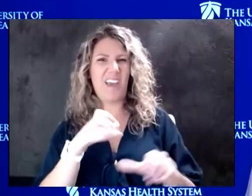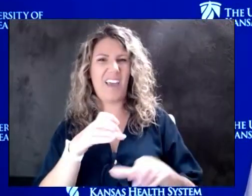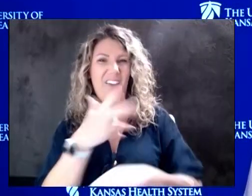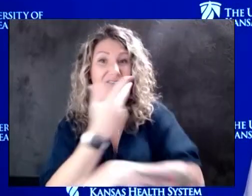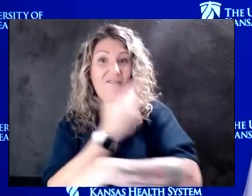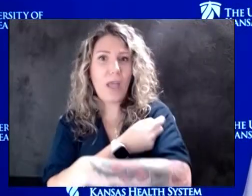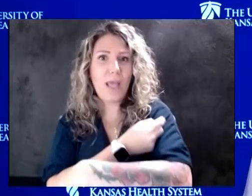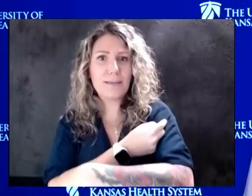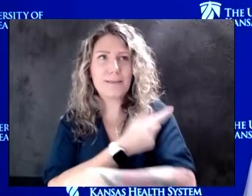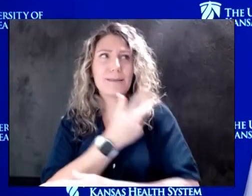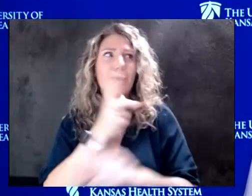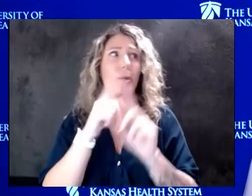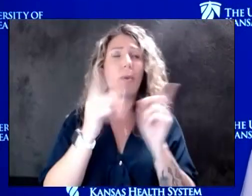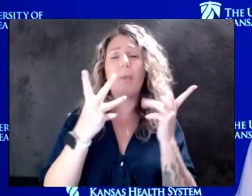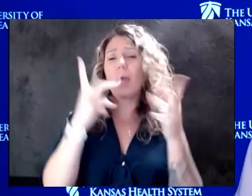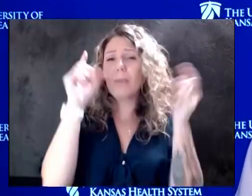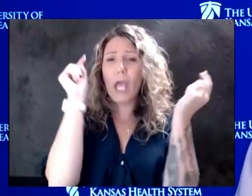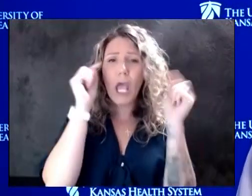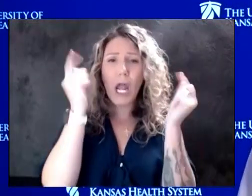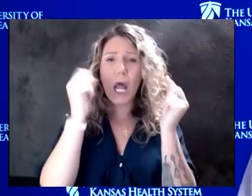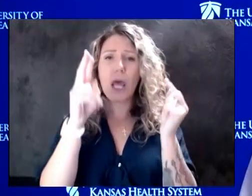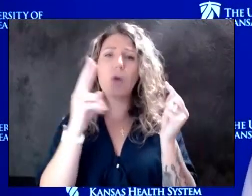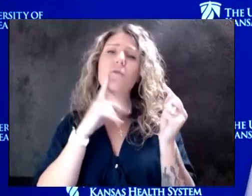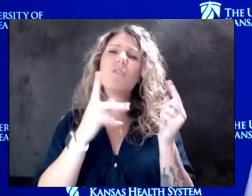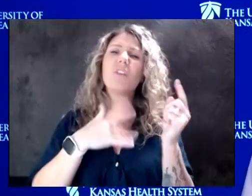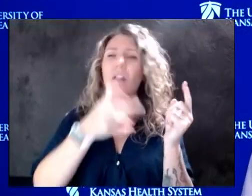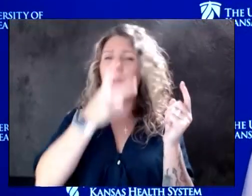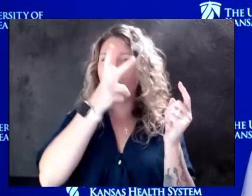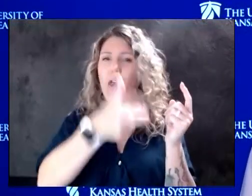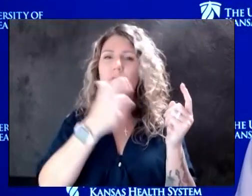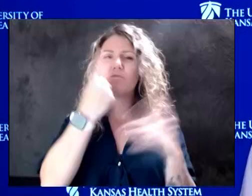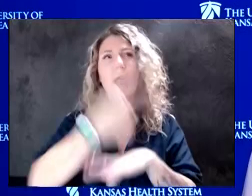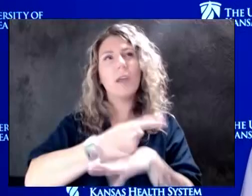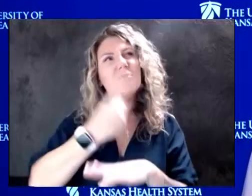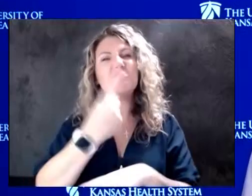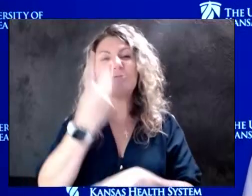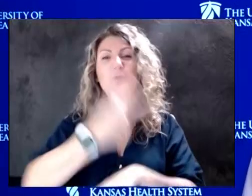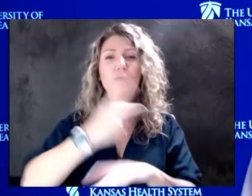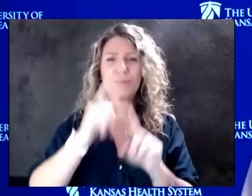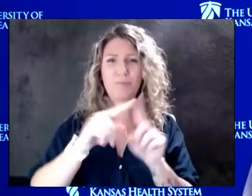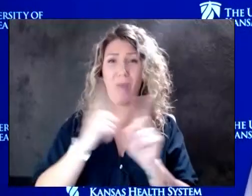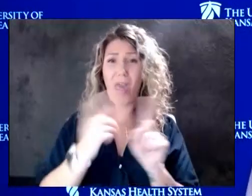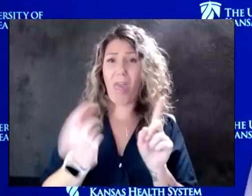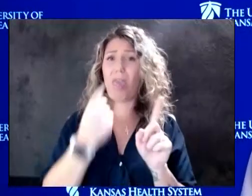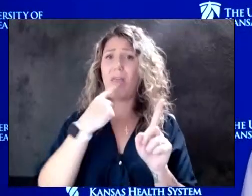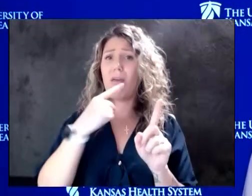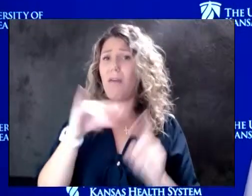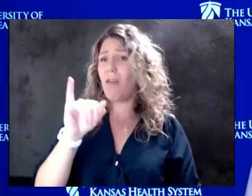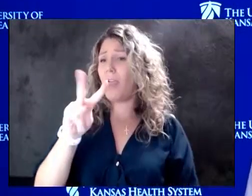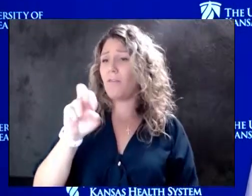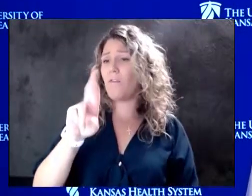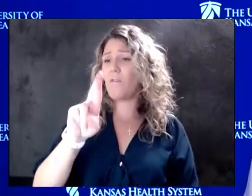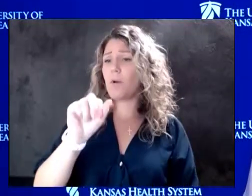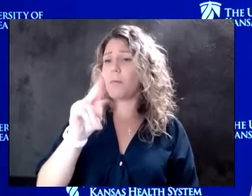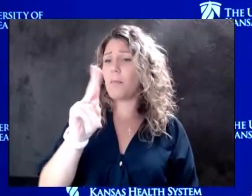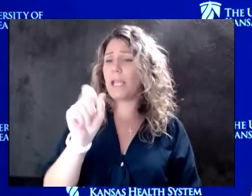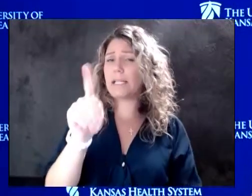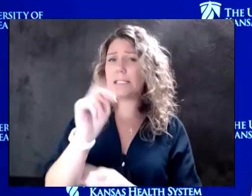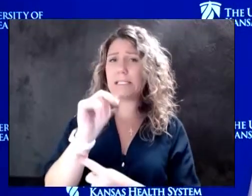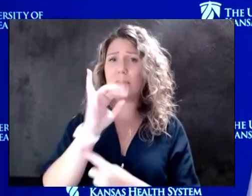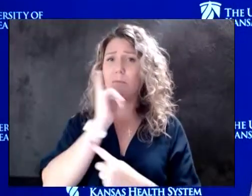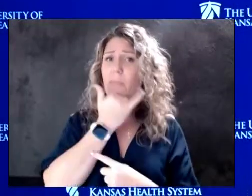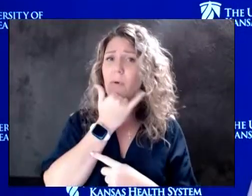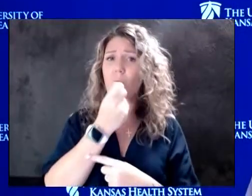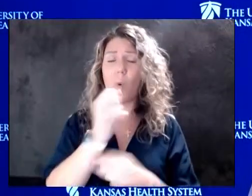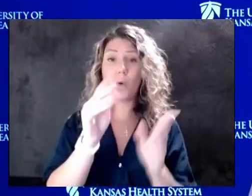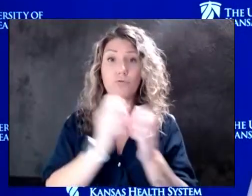get a headache or feel bad for a day or two. But, if you take ivermectin in the wrong way or you take too much, you can certainly